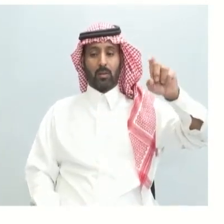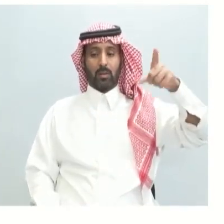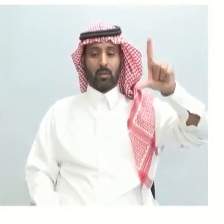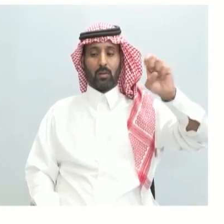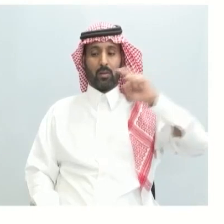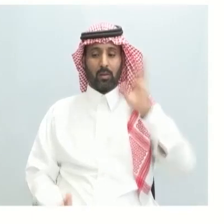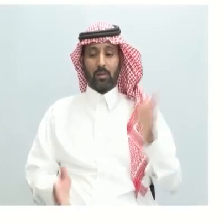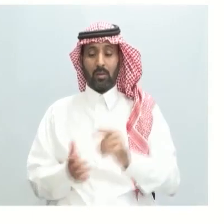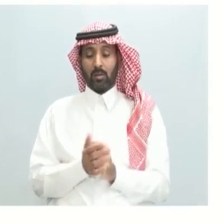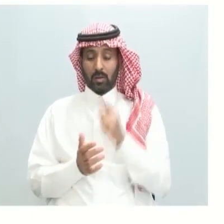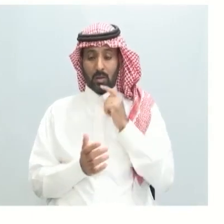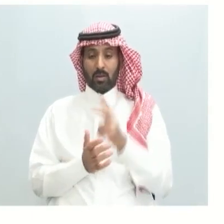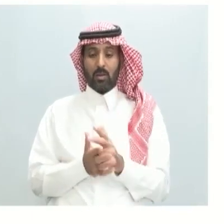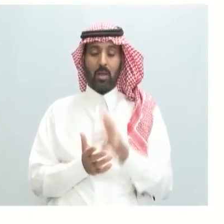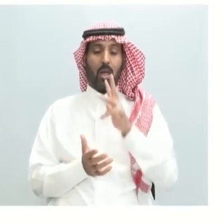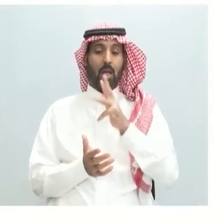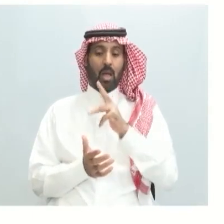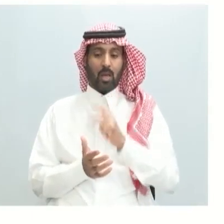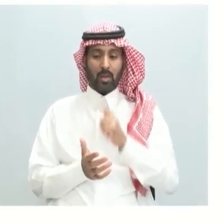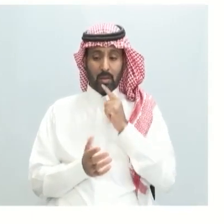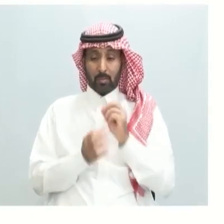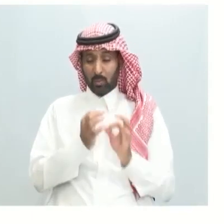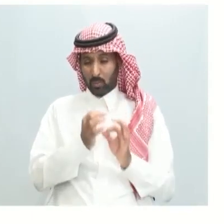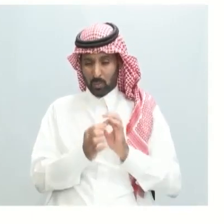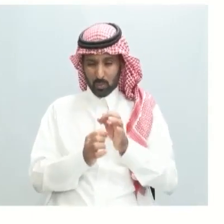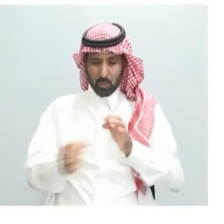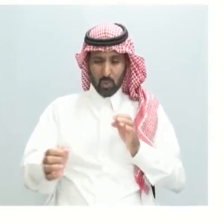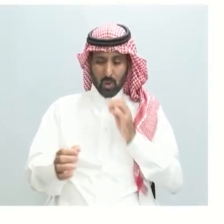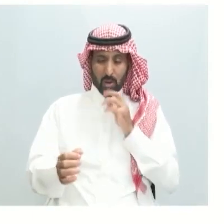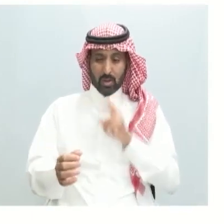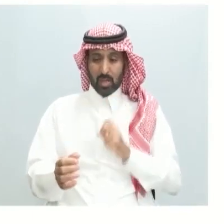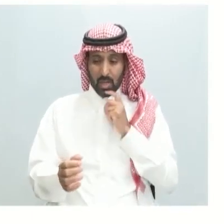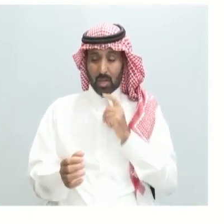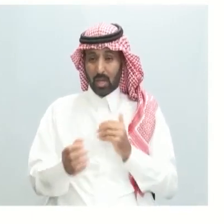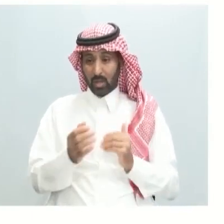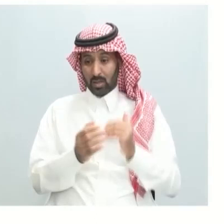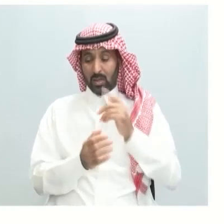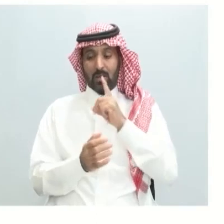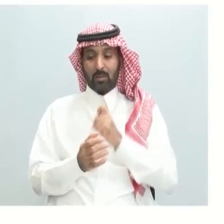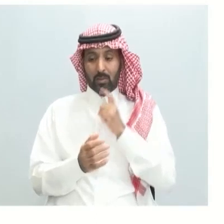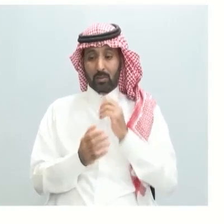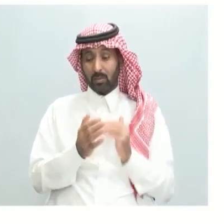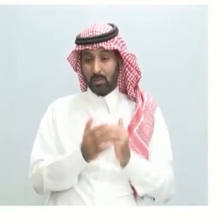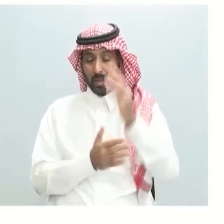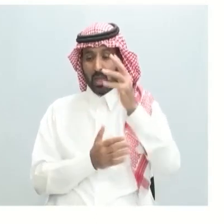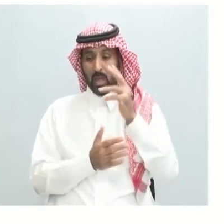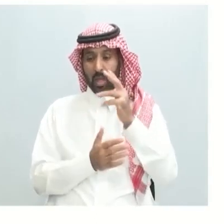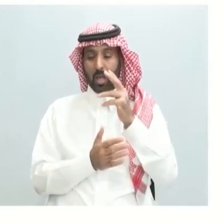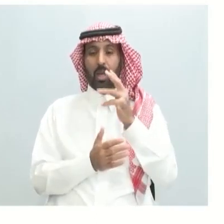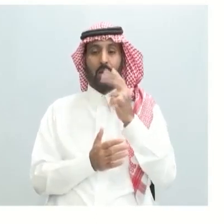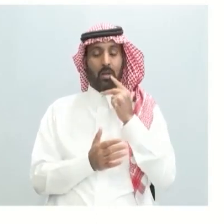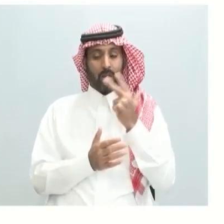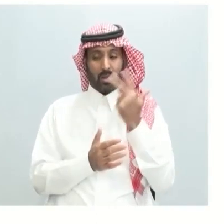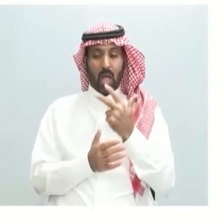Burj Khalifa is 828 meters tall and is called the needle, because its